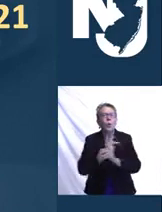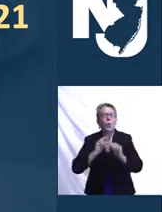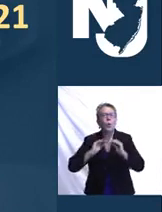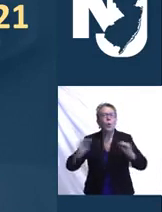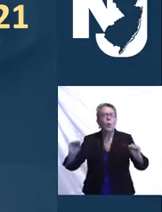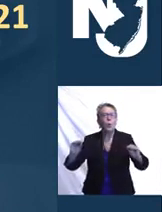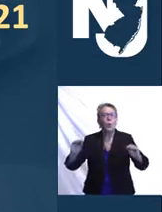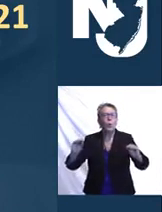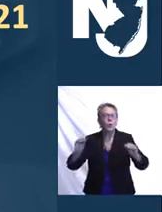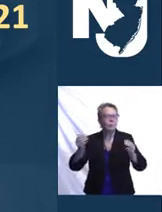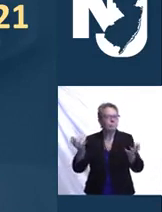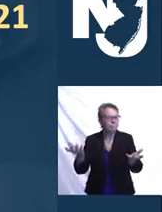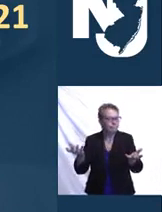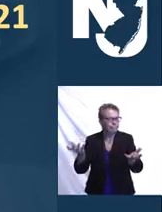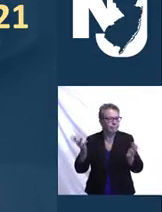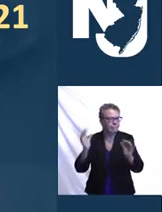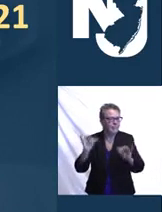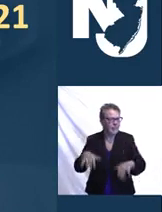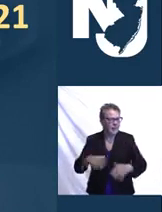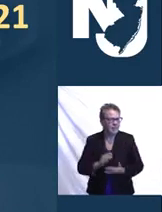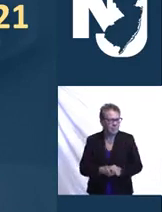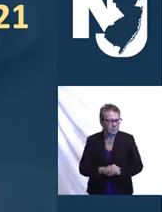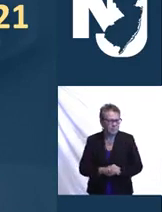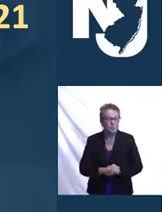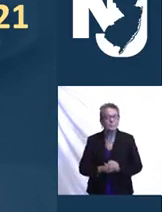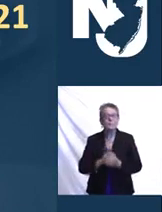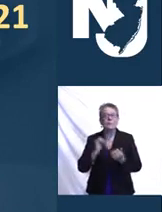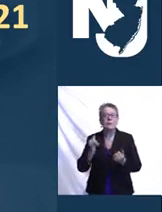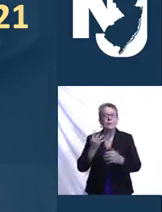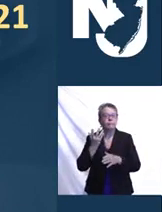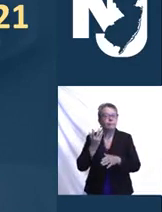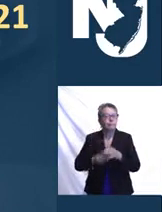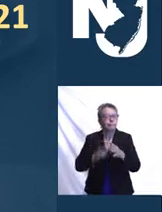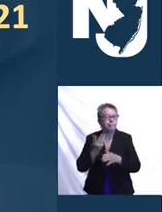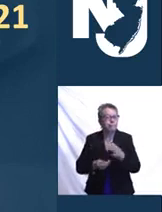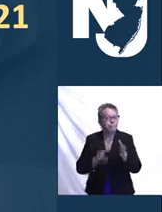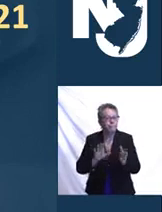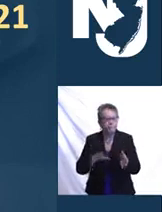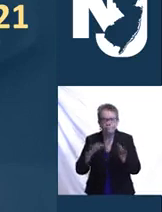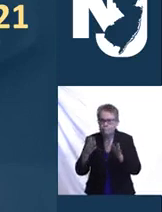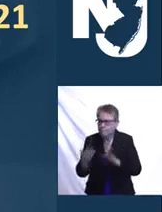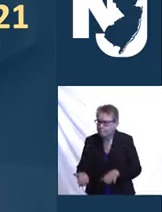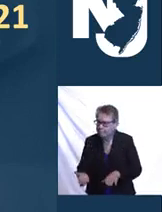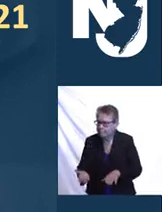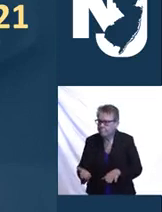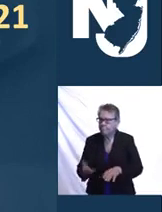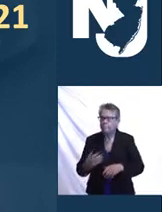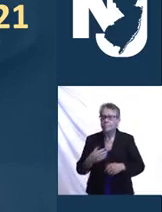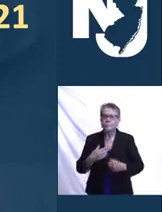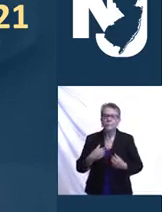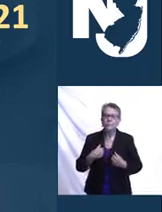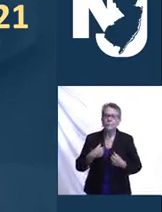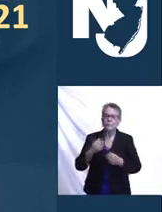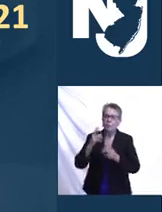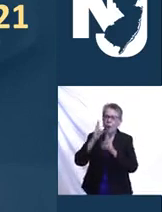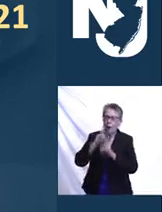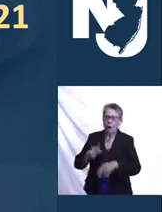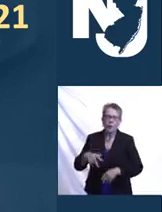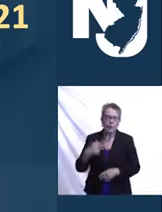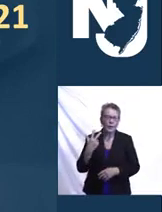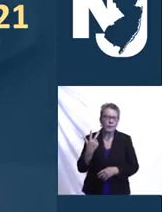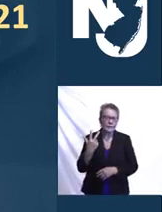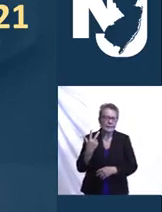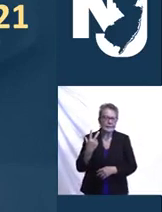deaths, updated probable deaths, and now, as is our practice, let's honor the lives of several more of those